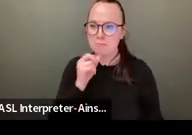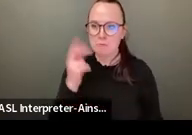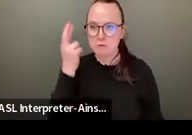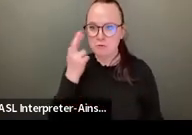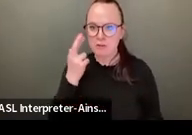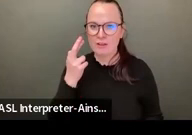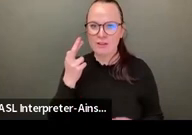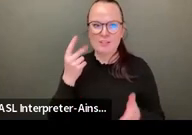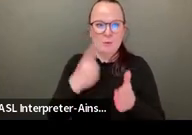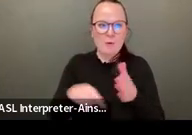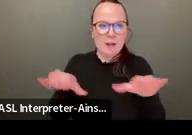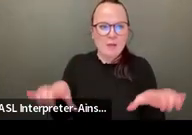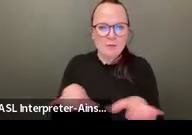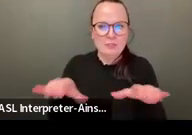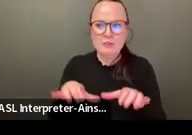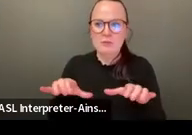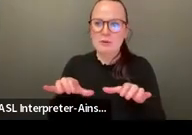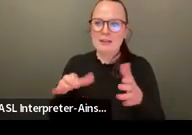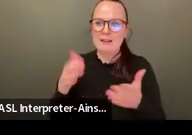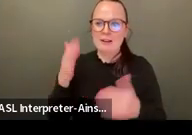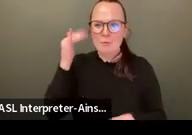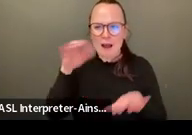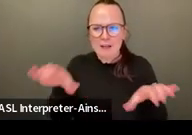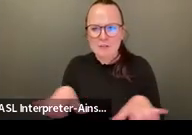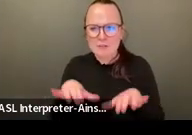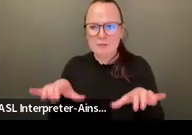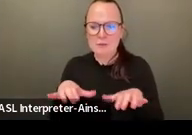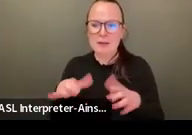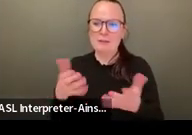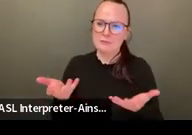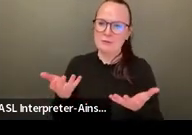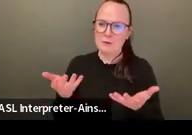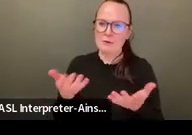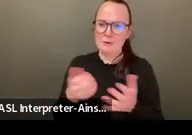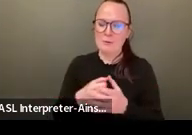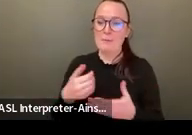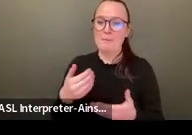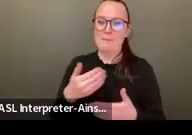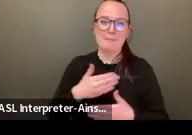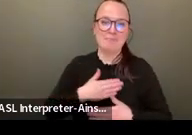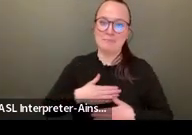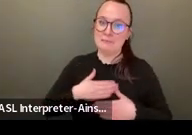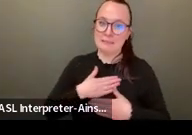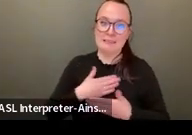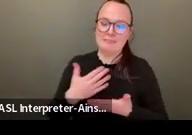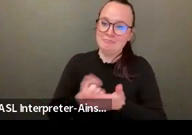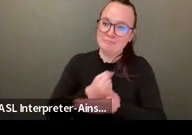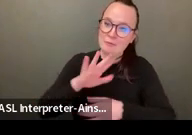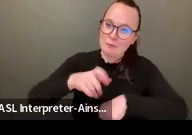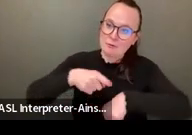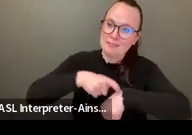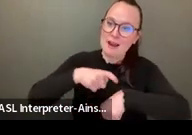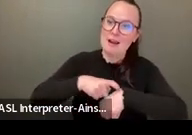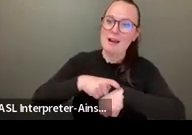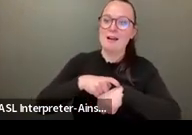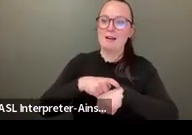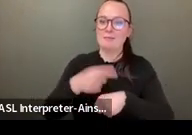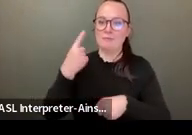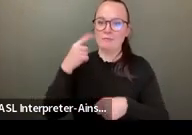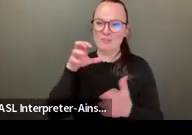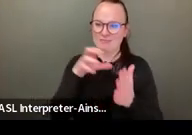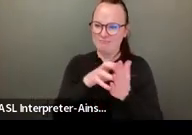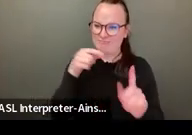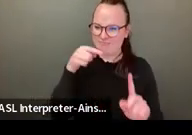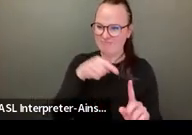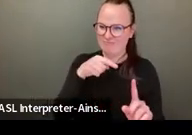why I was doing it, at least in section four. So please take all the time you need for this section and put any